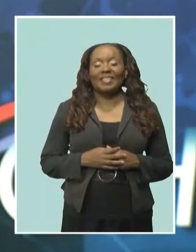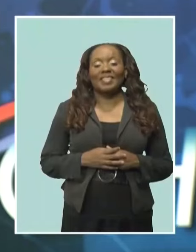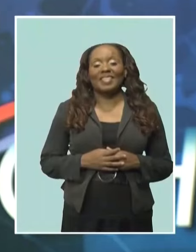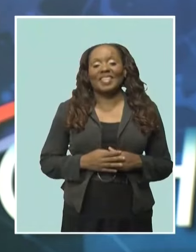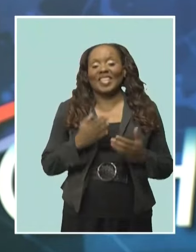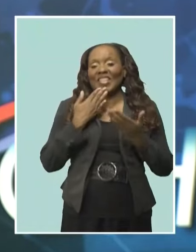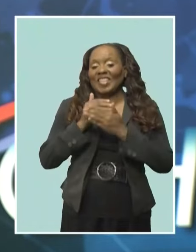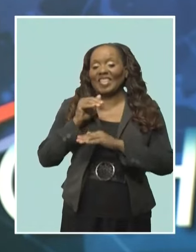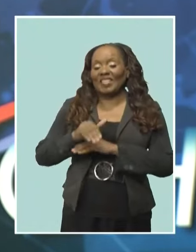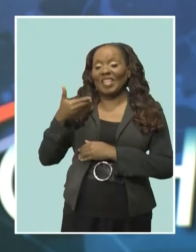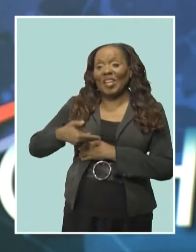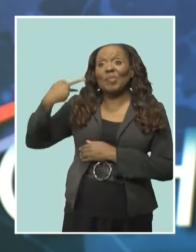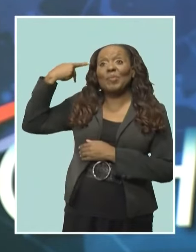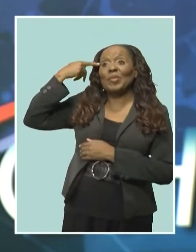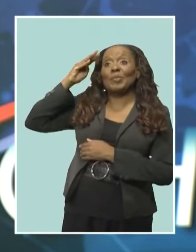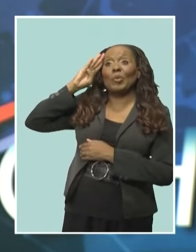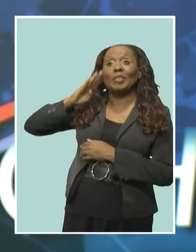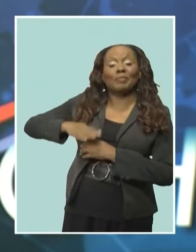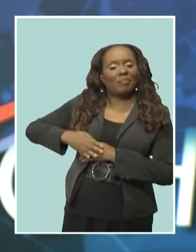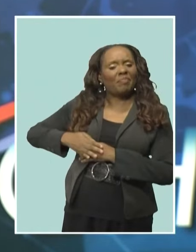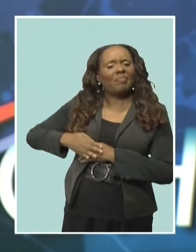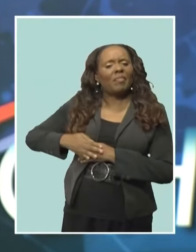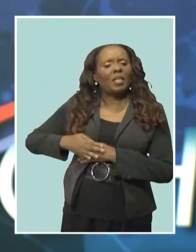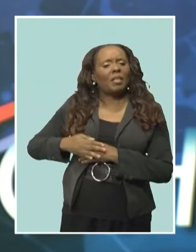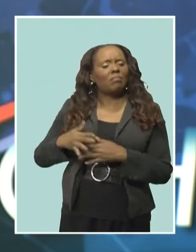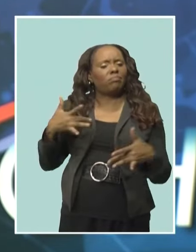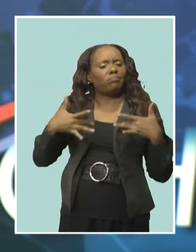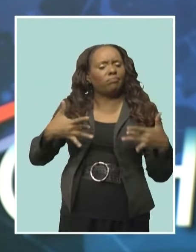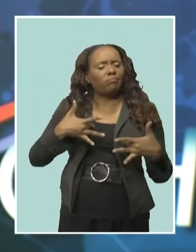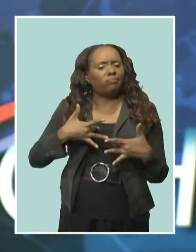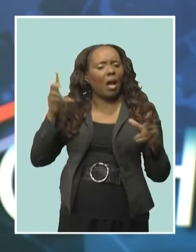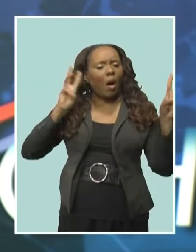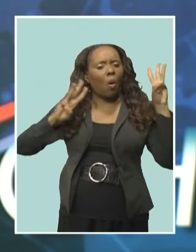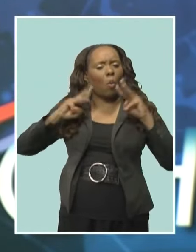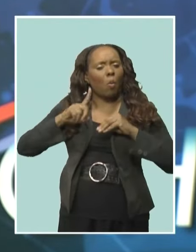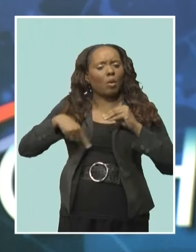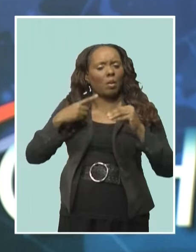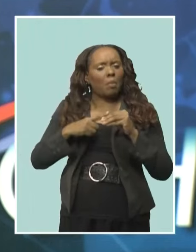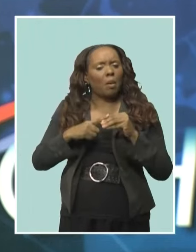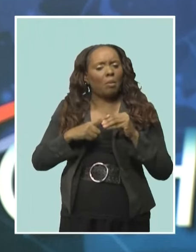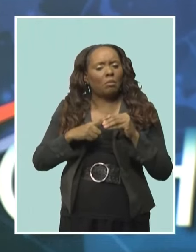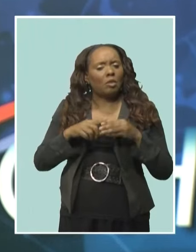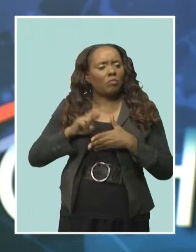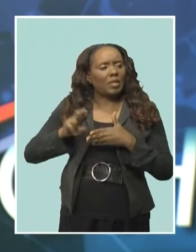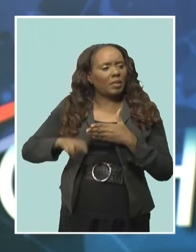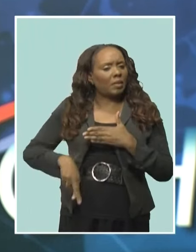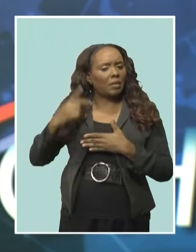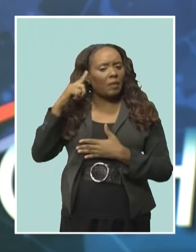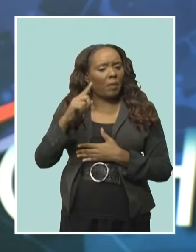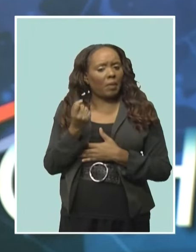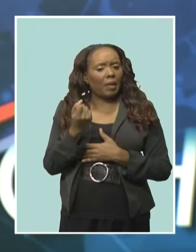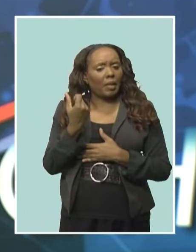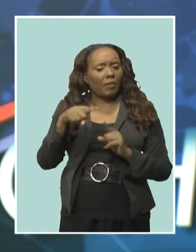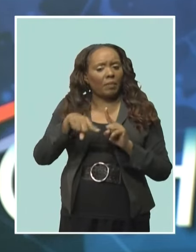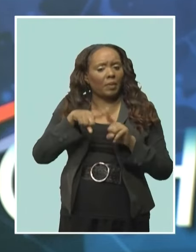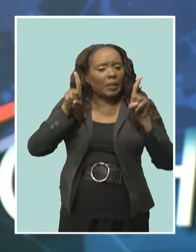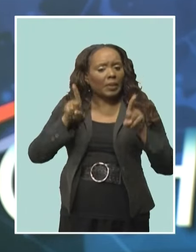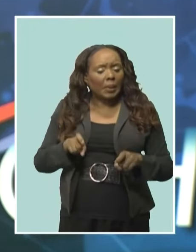Good evening, I'm Pearson Bowen. Concerned about the overall performance of students taking the Barbados Secondary School's entrance